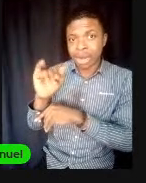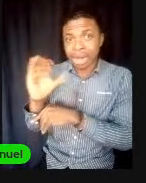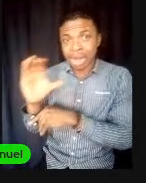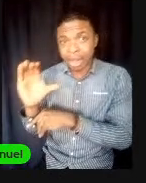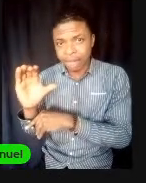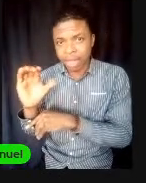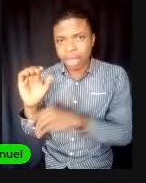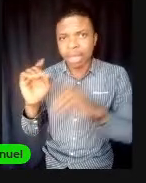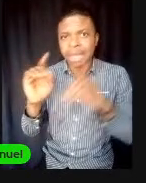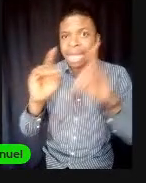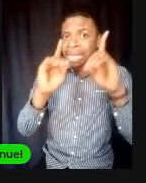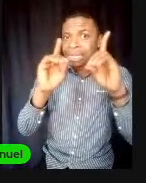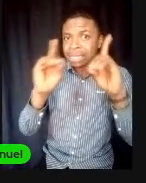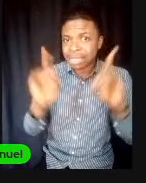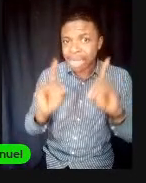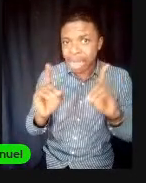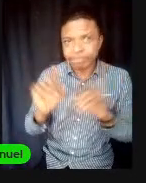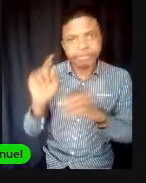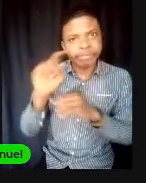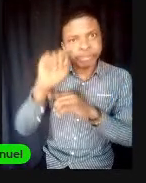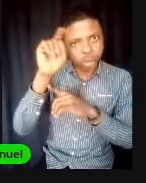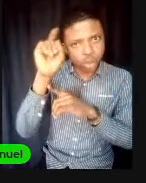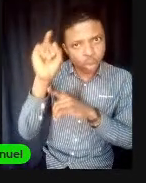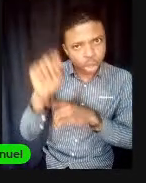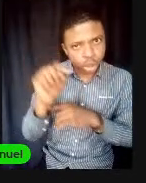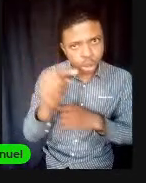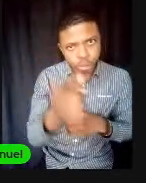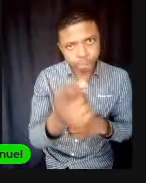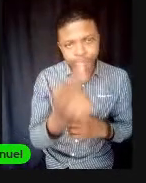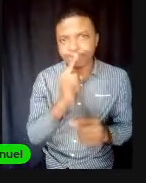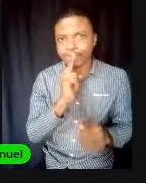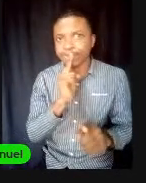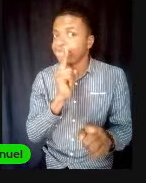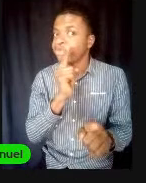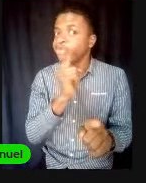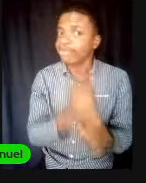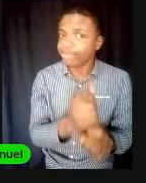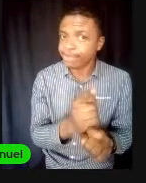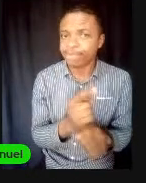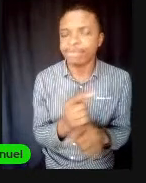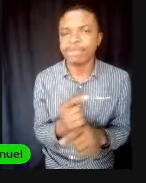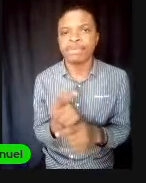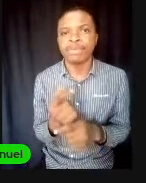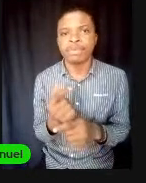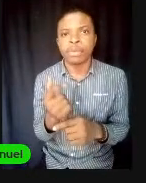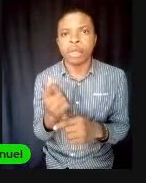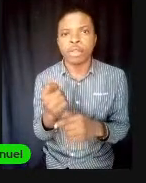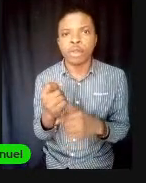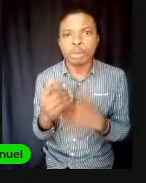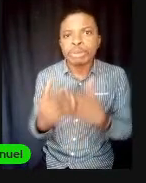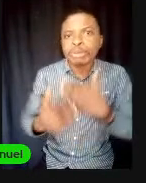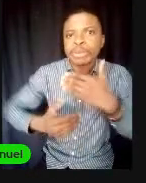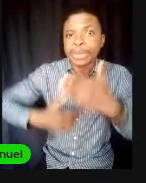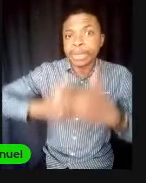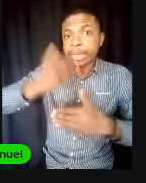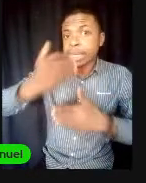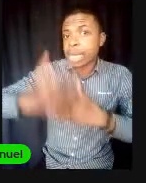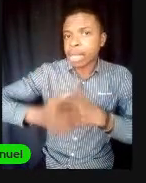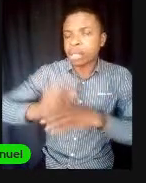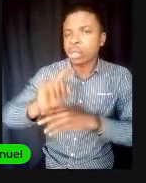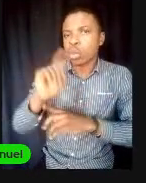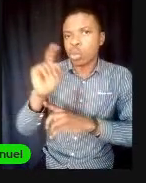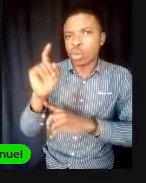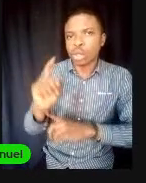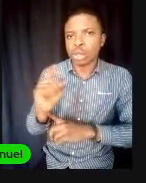the second one is from the shapes in an object in the previous slide I showed you, write out the kind